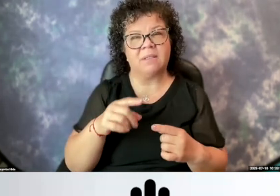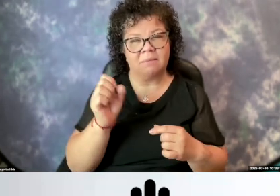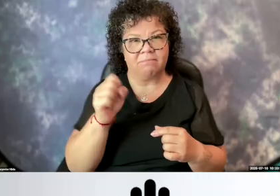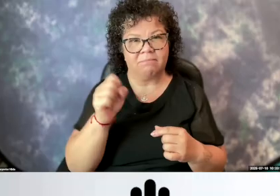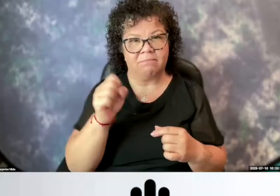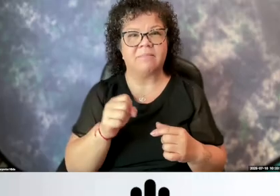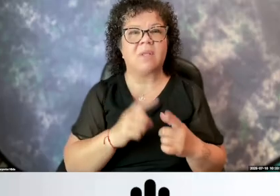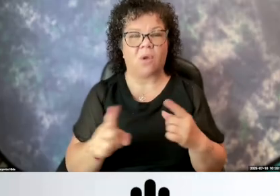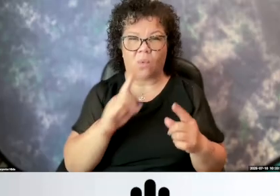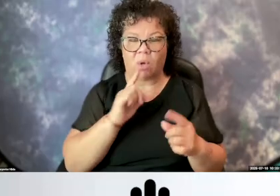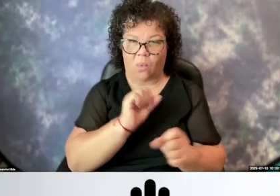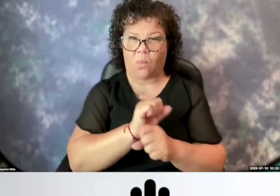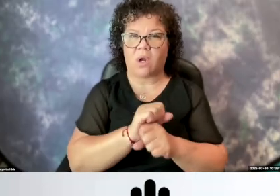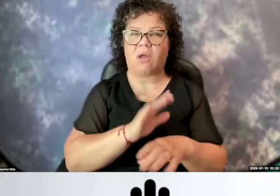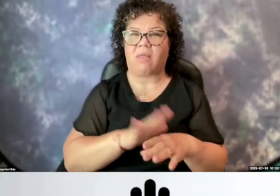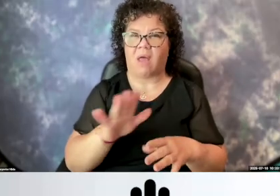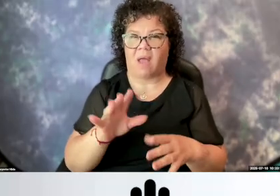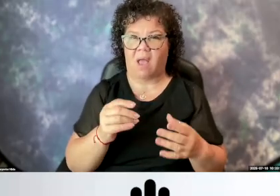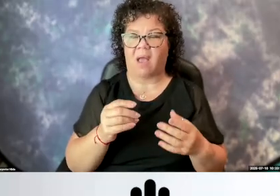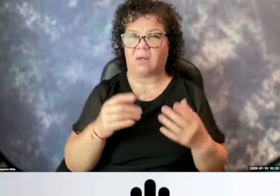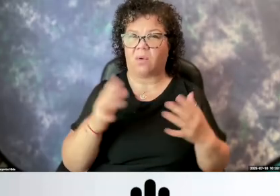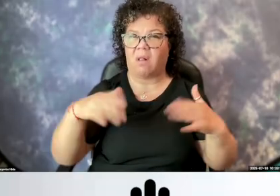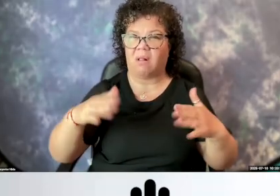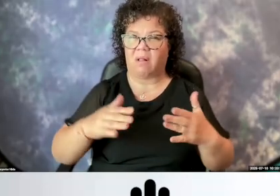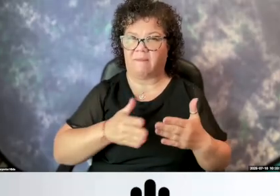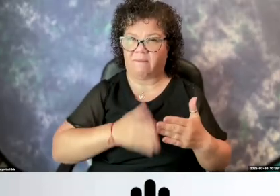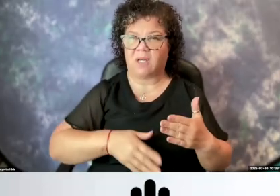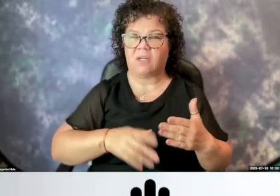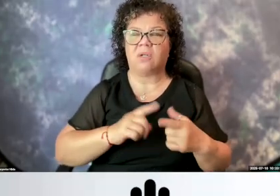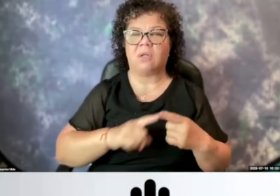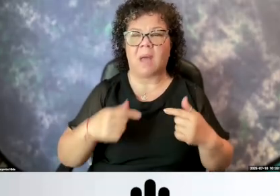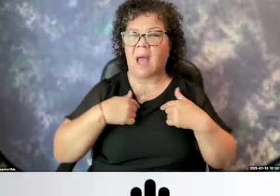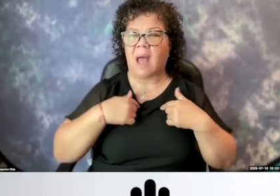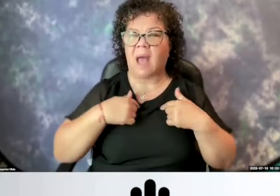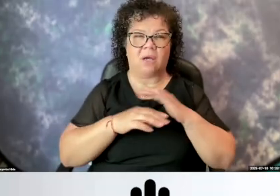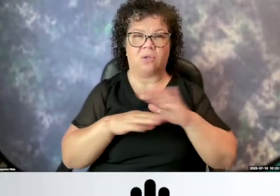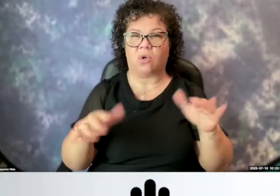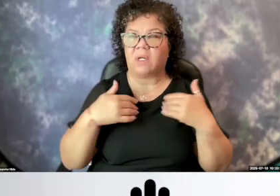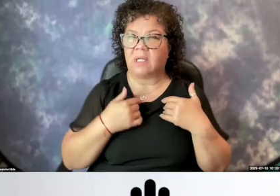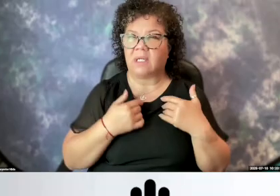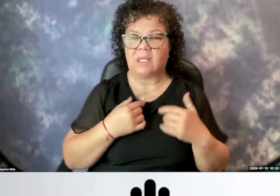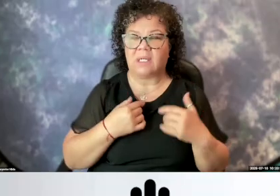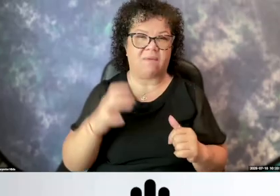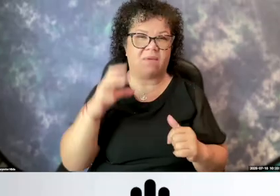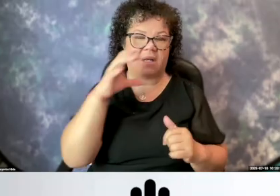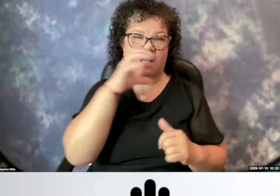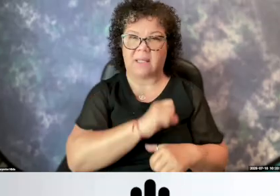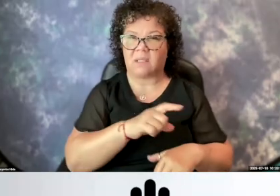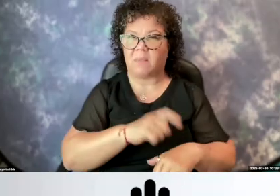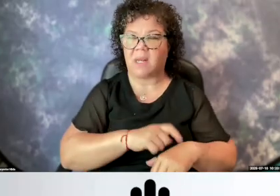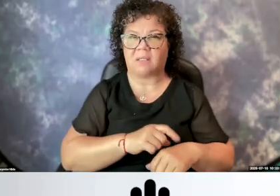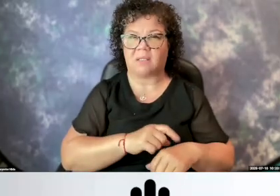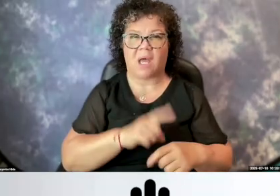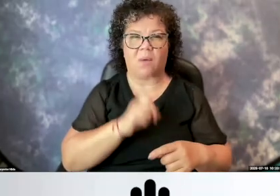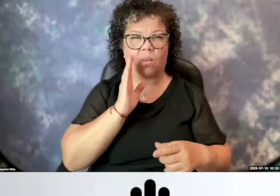on that internally. I will say I do not have an estimated time of arrival for that document, but we will be taking